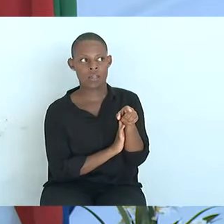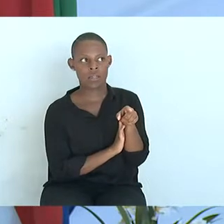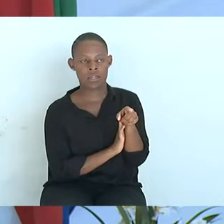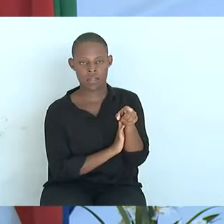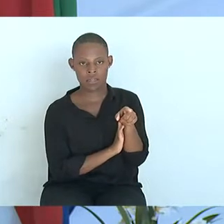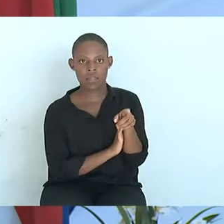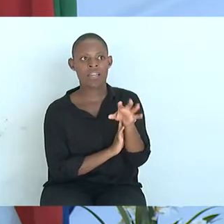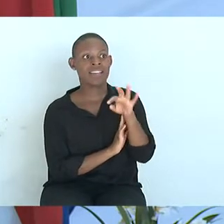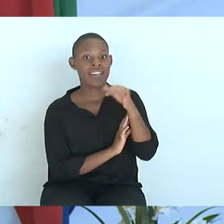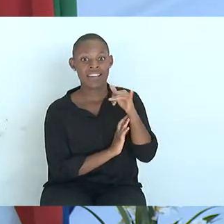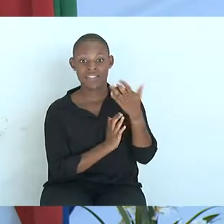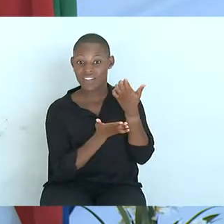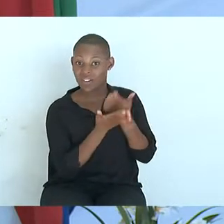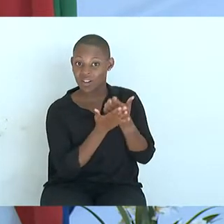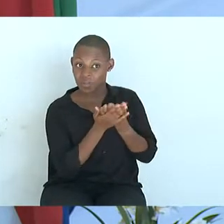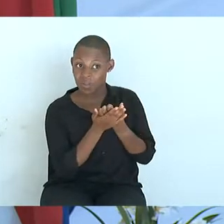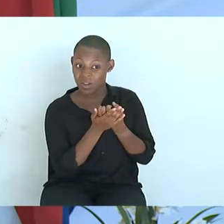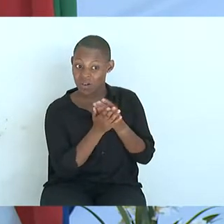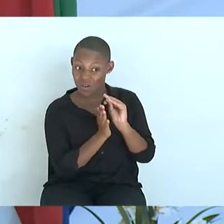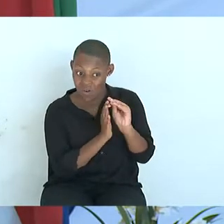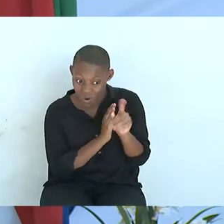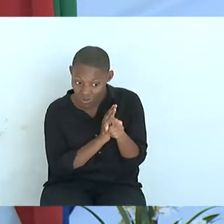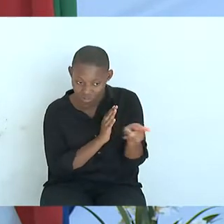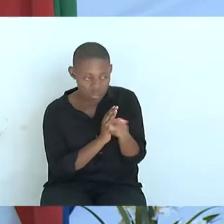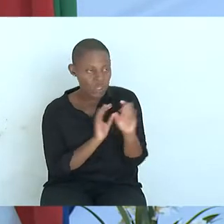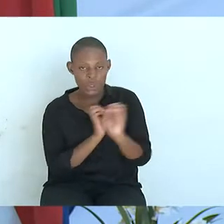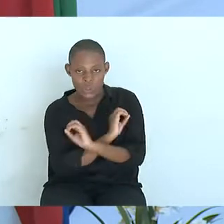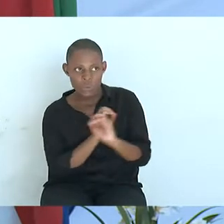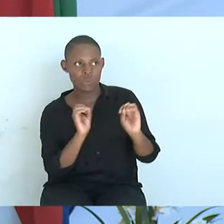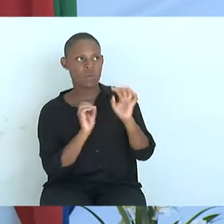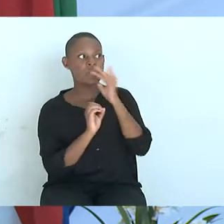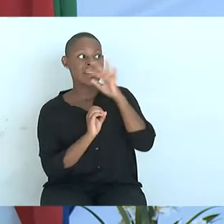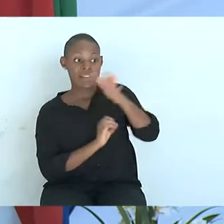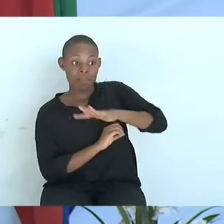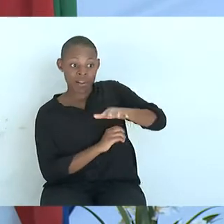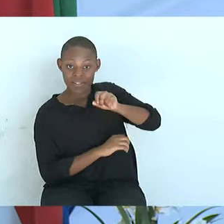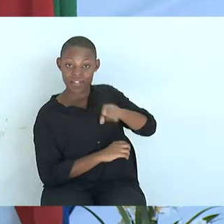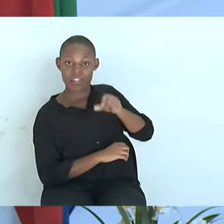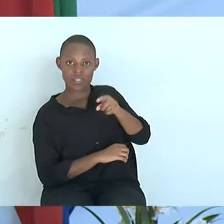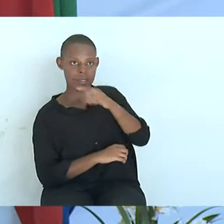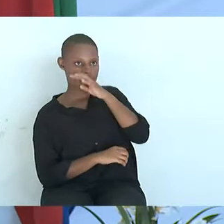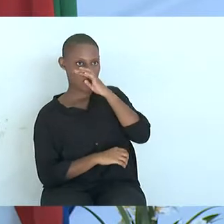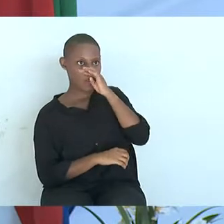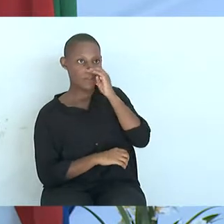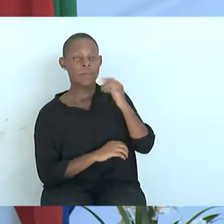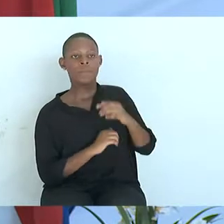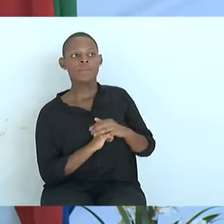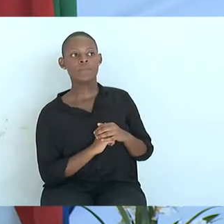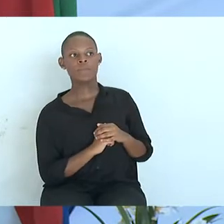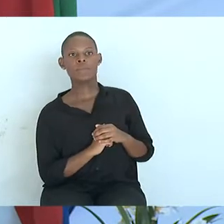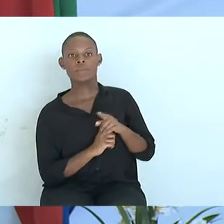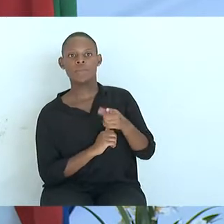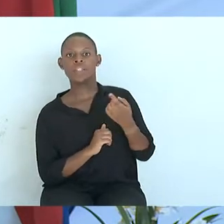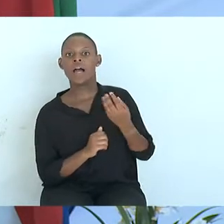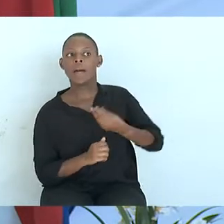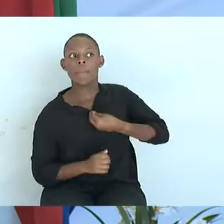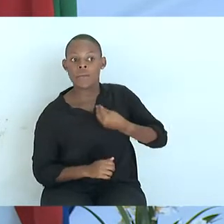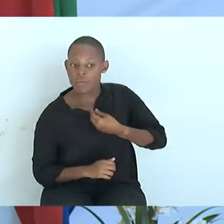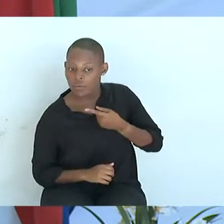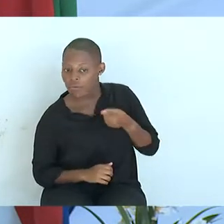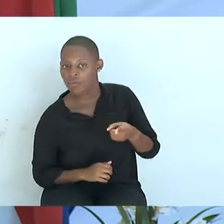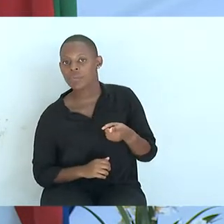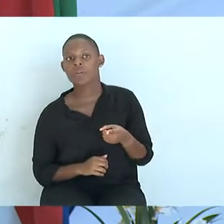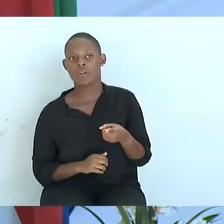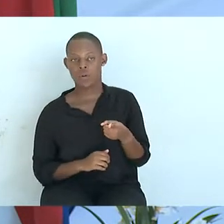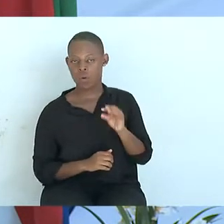no economy that will thrive. And in this case, 53% of these people are women, Minister spoke